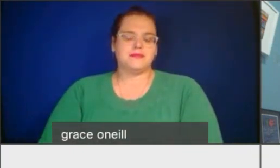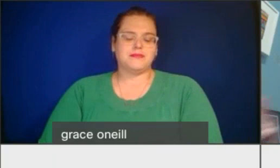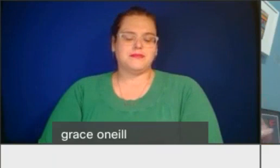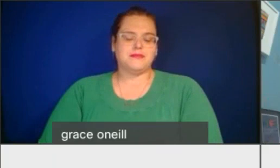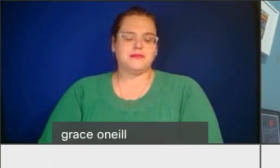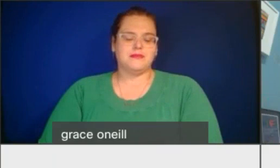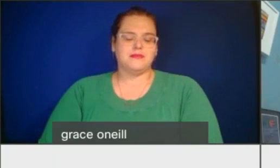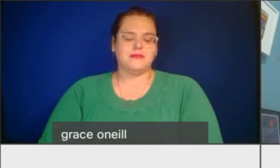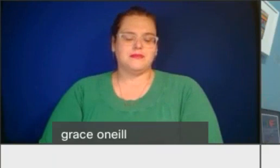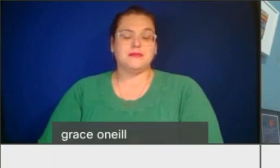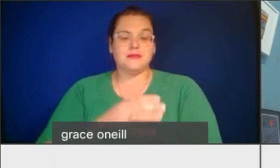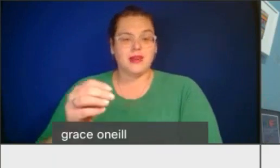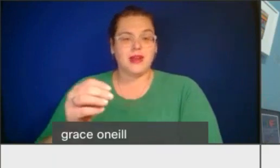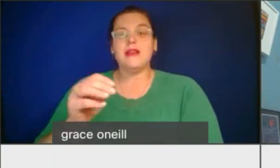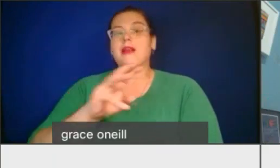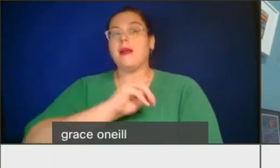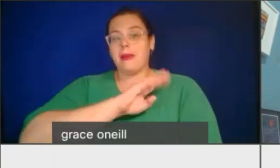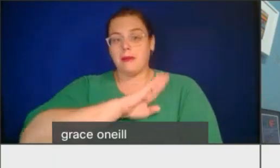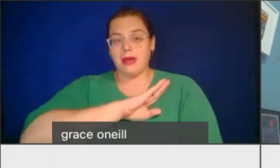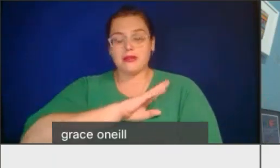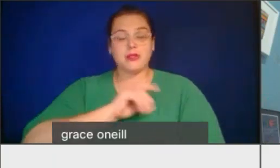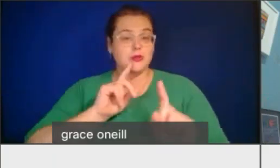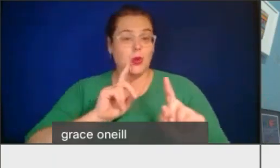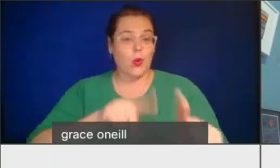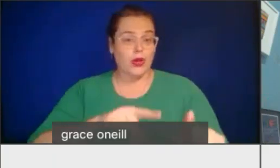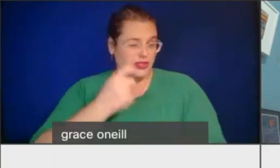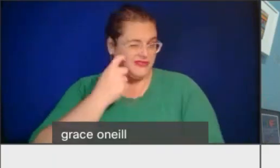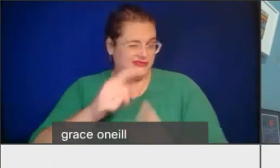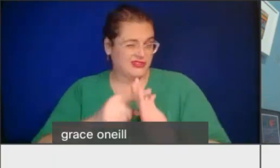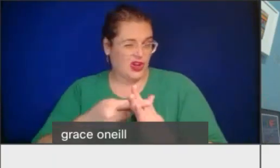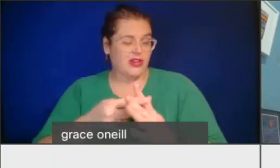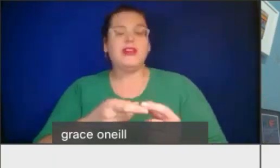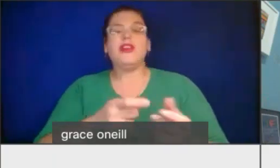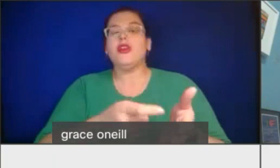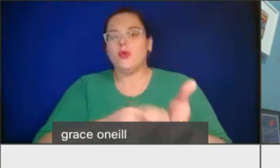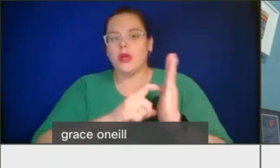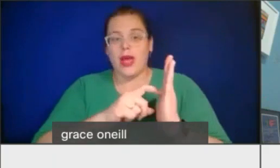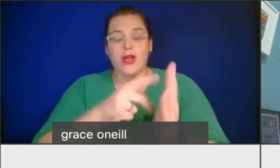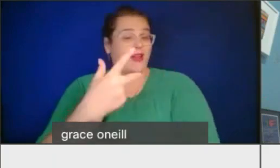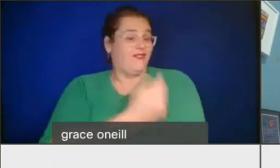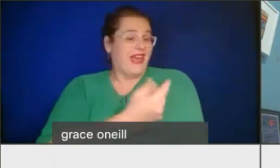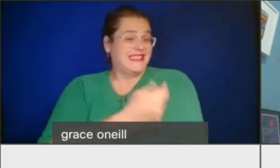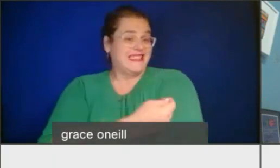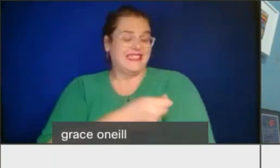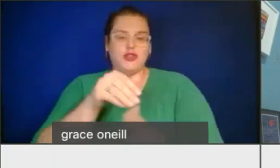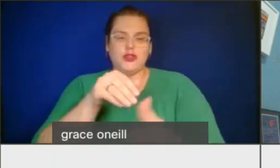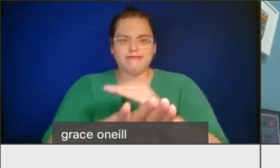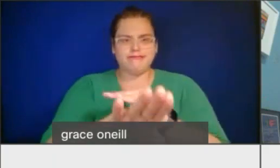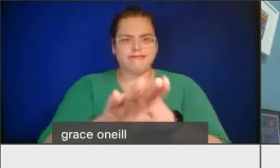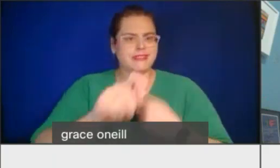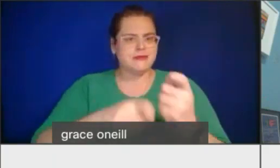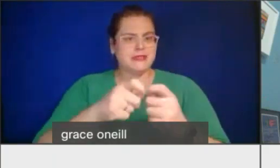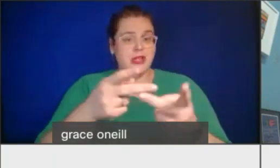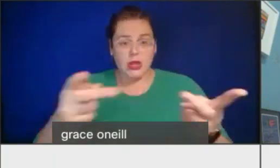the mayor's order that just went into effect requiring people to have vaccines to get into certain locations, not covered